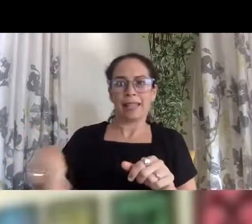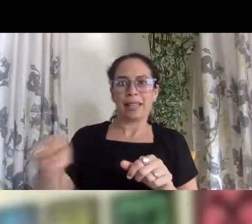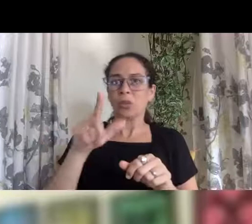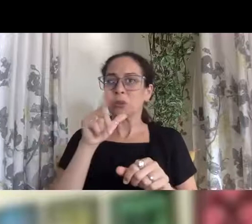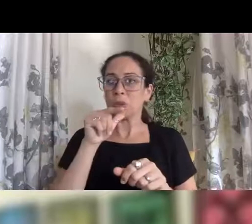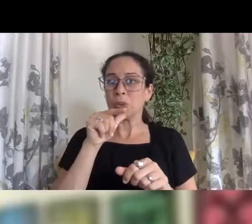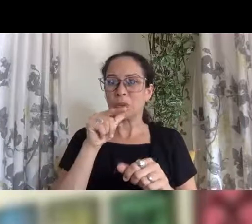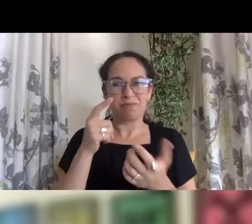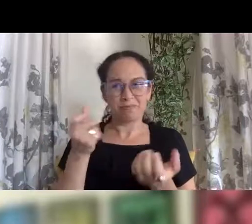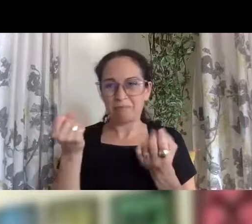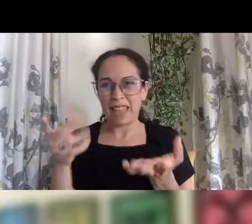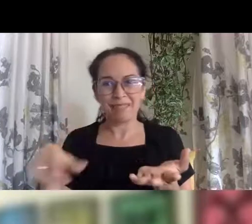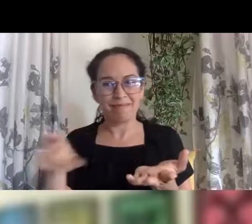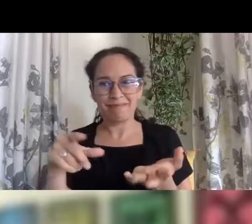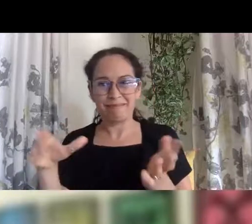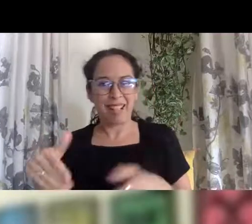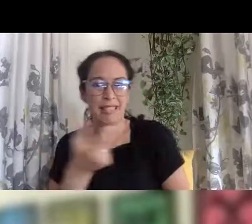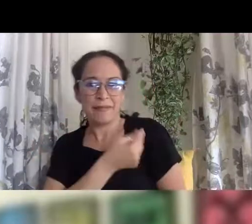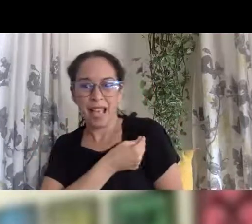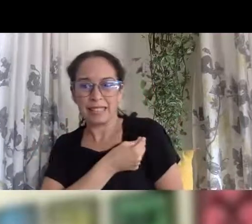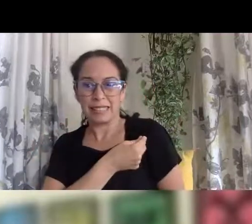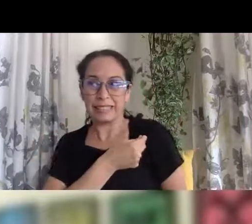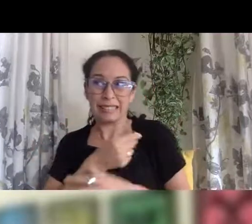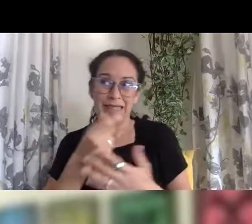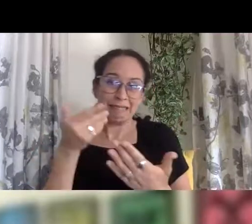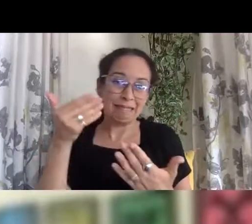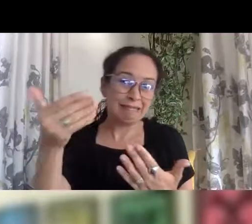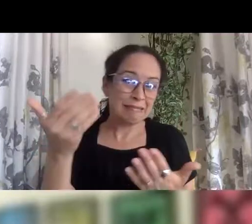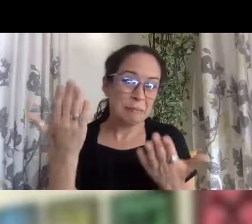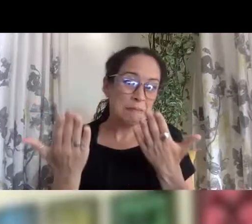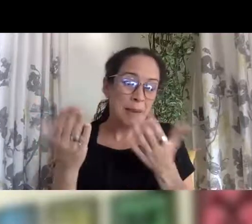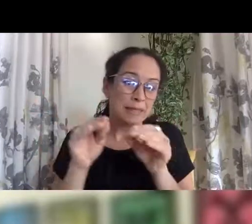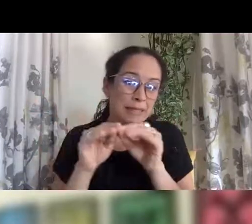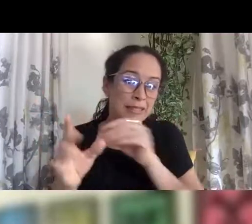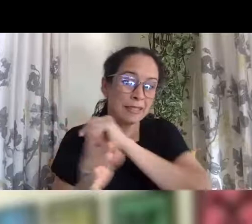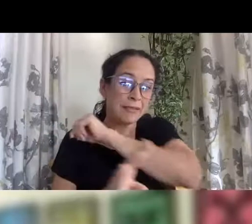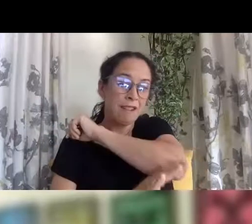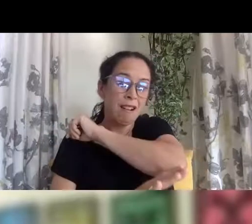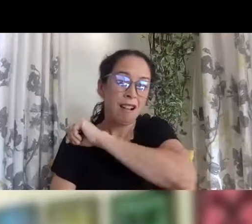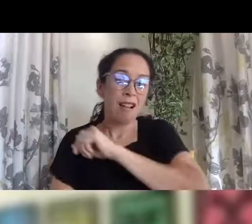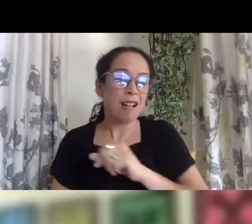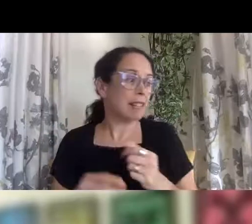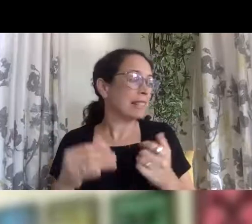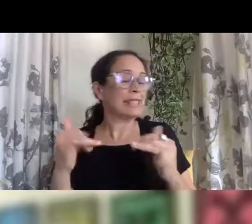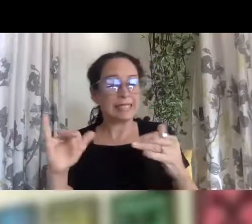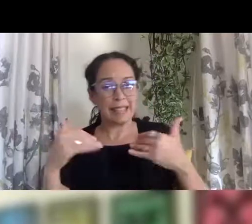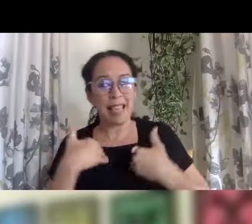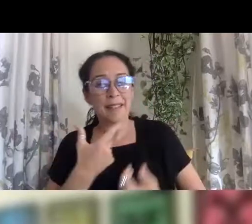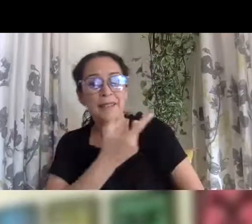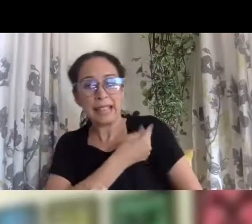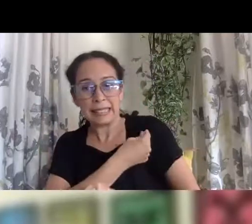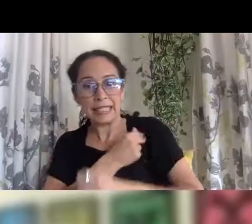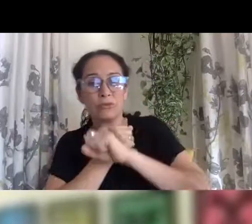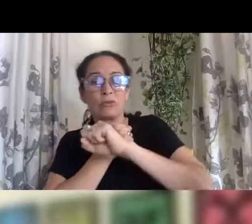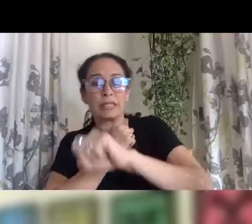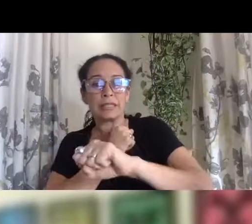students until the fall at least. And so there's still vaccine resistance and some misinformation out there. And